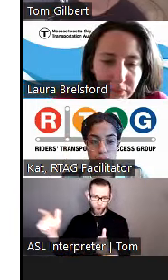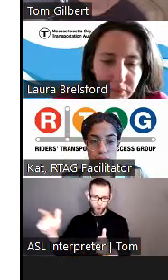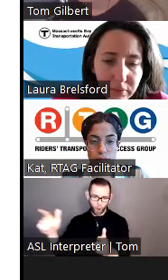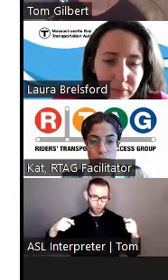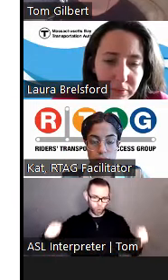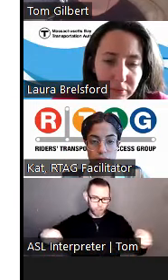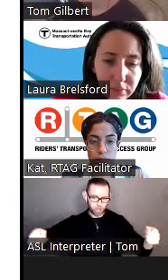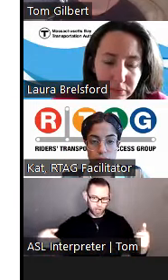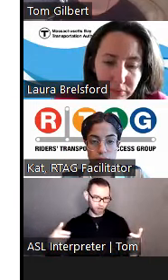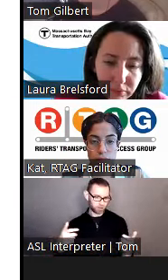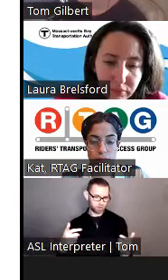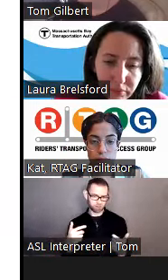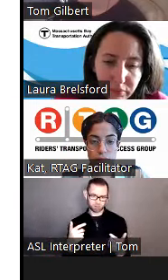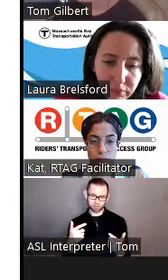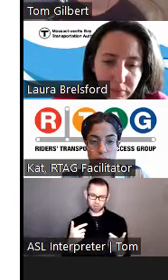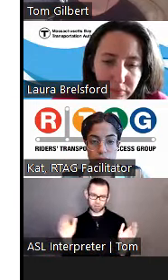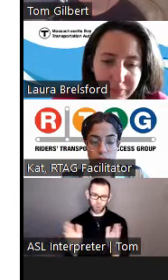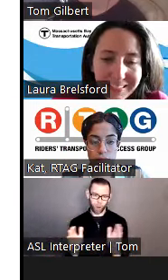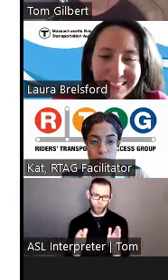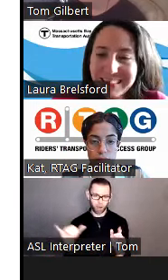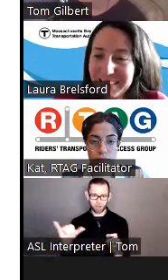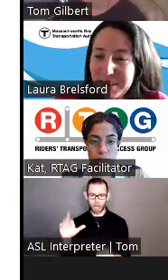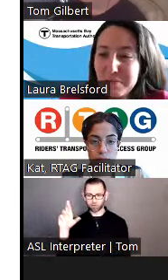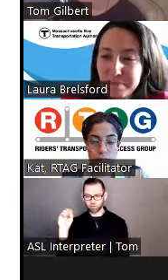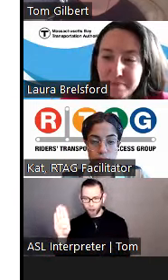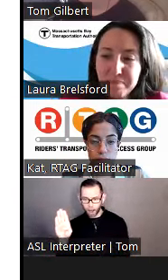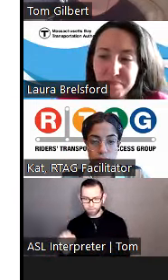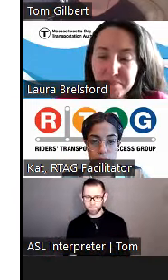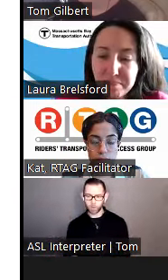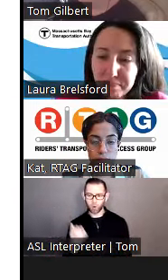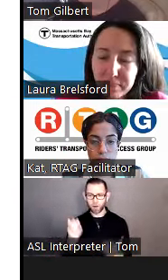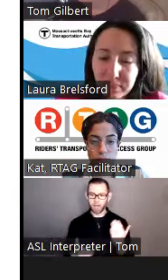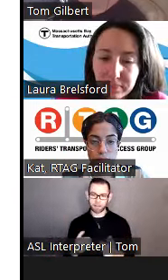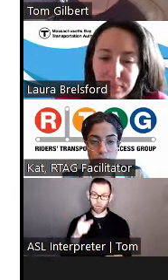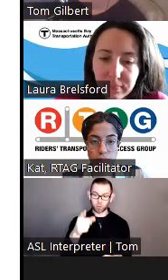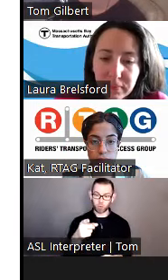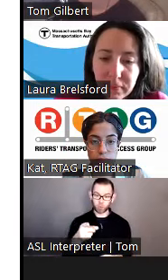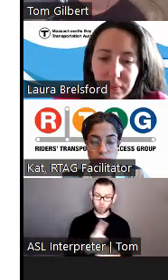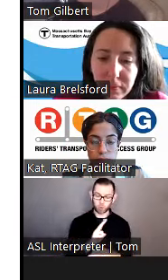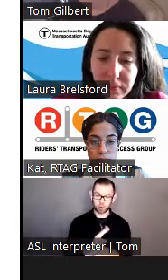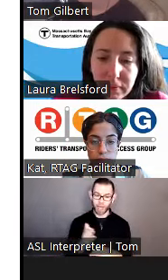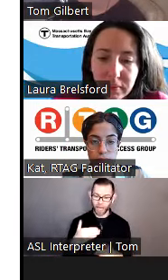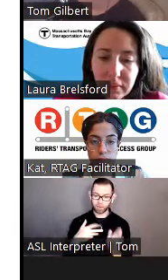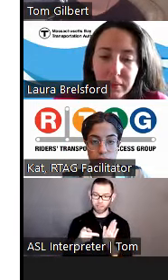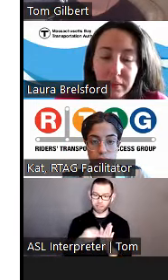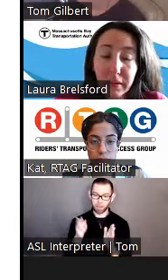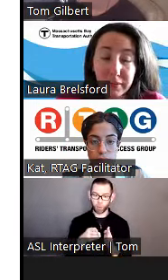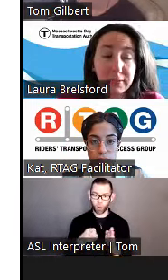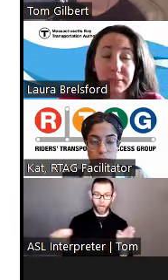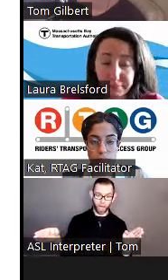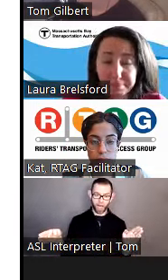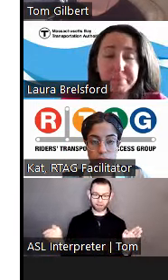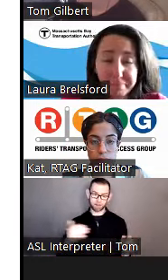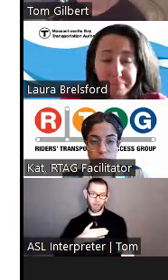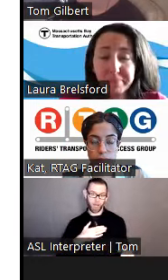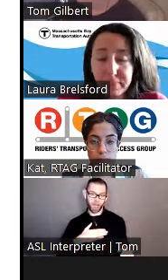chair like the one Rob uses or the one you might use, but there are double wides like mine that need to